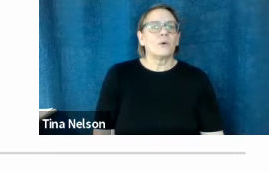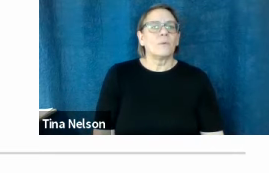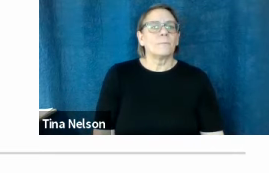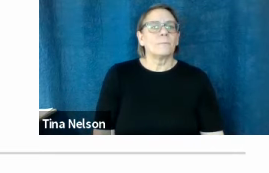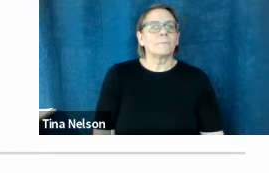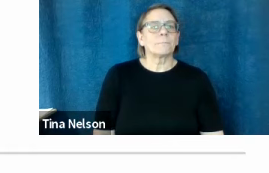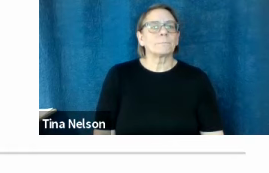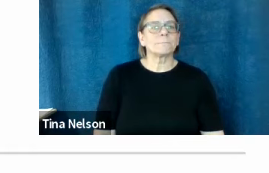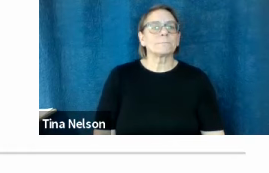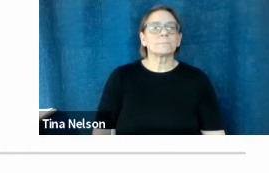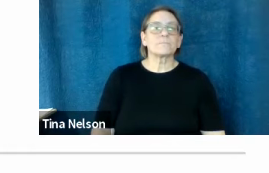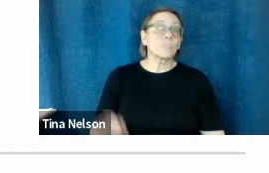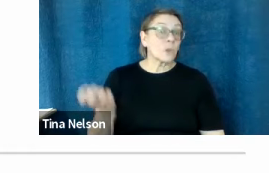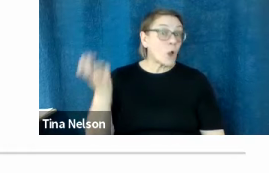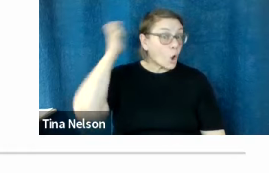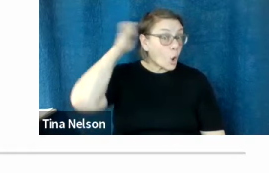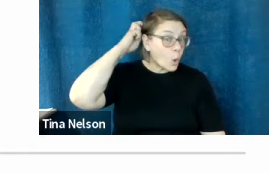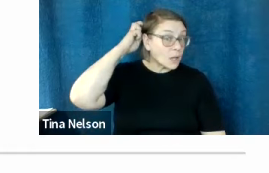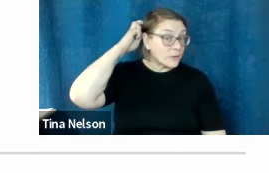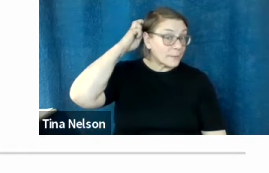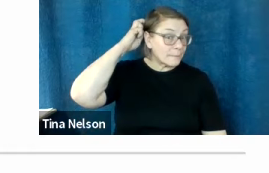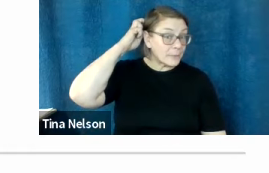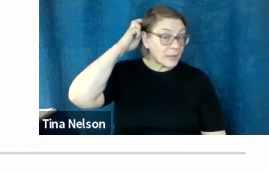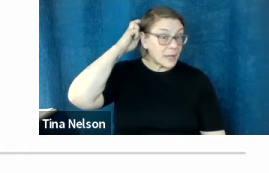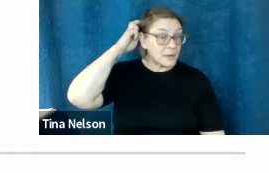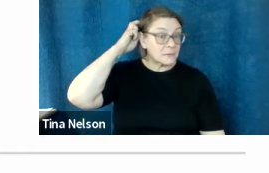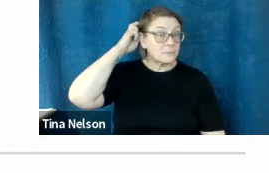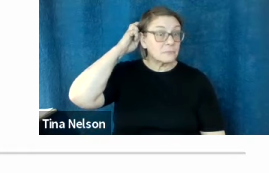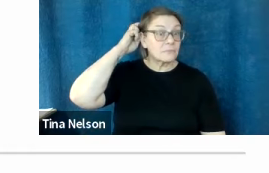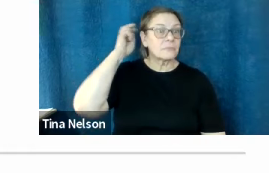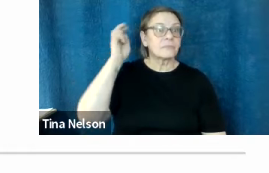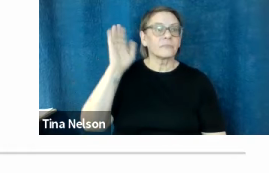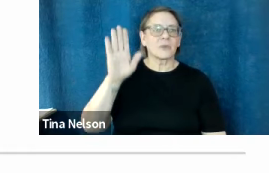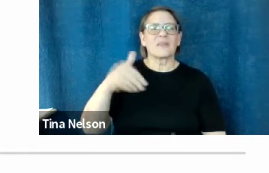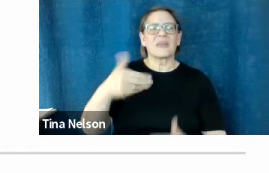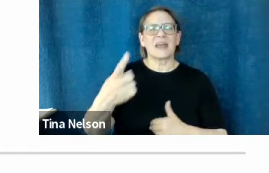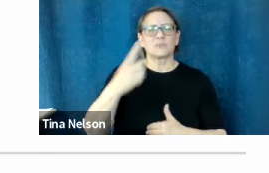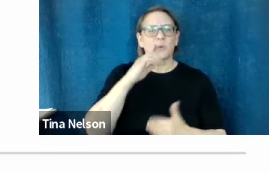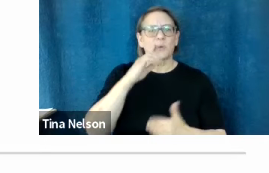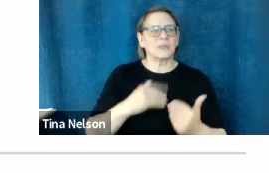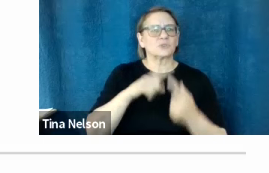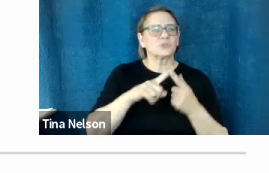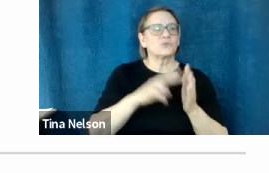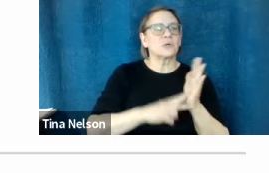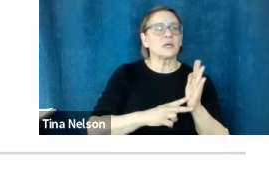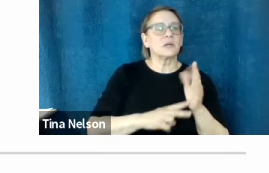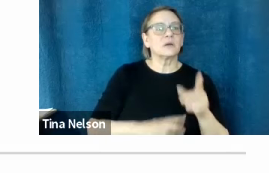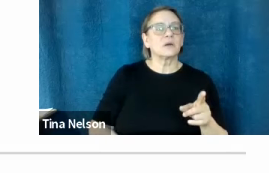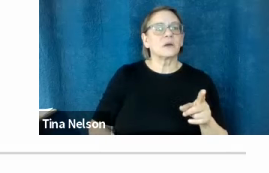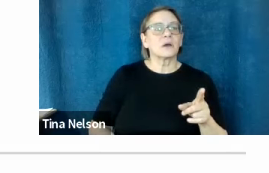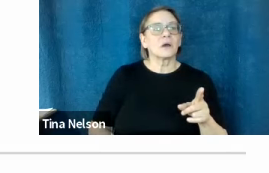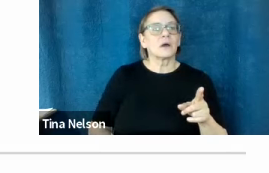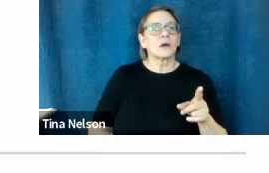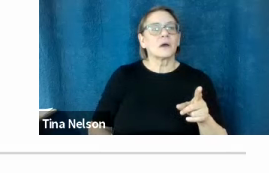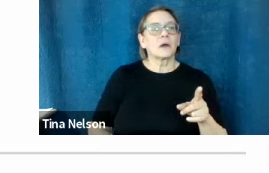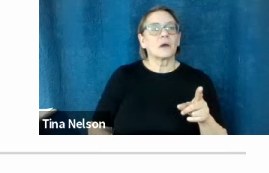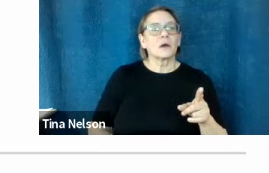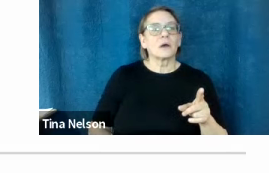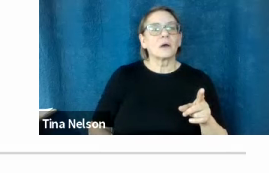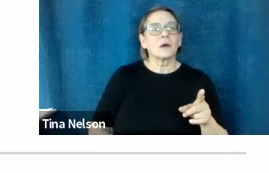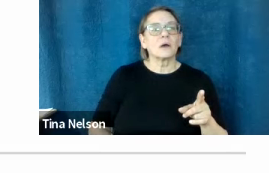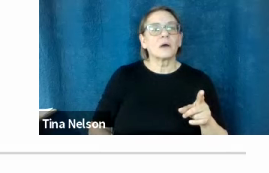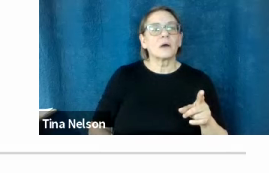A cochlear implant. Don't know. We'll get to the next one. It's a little easier to read. So a cochlear implant will allow, you can read